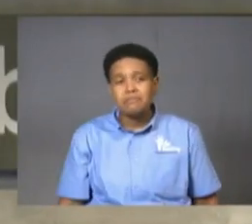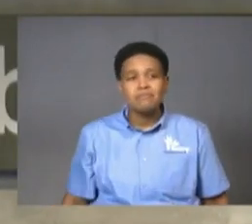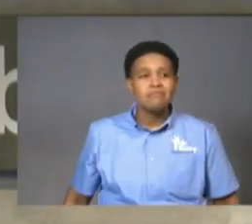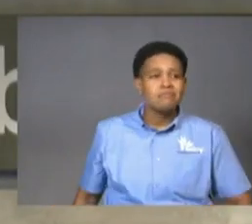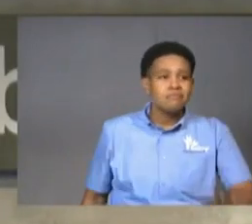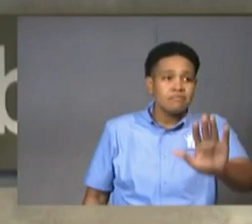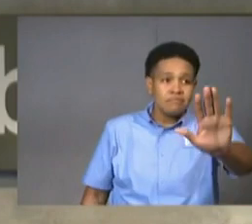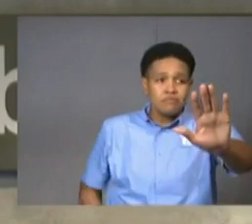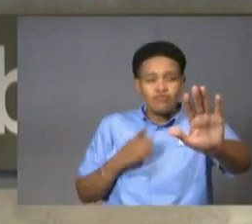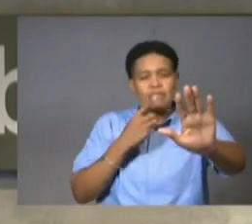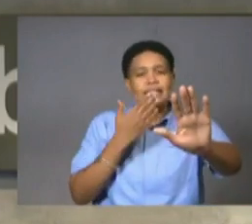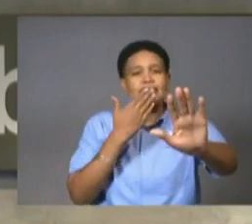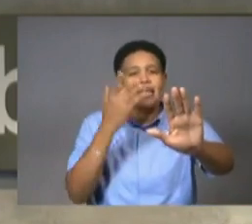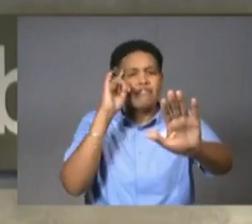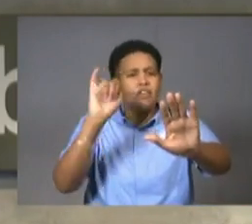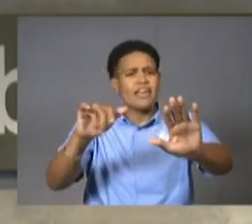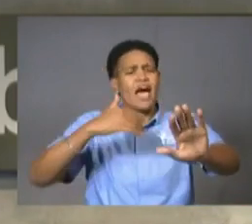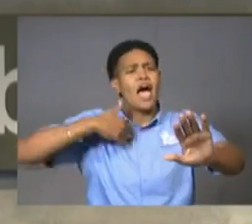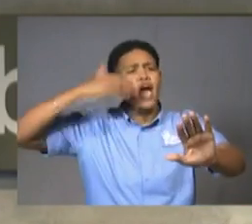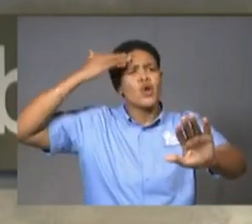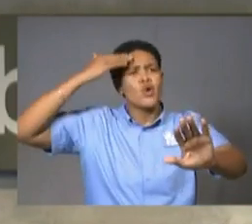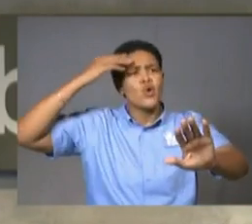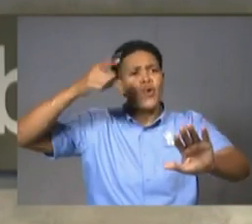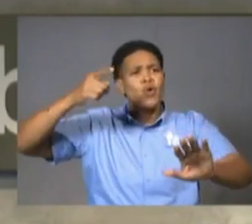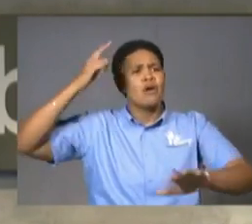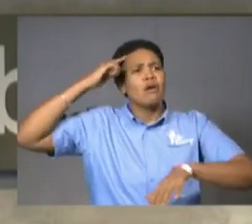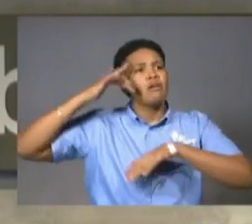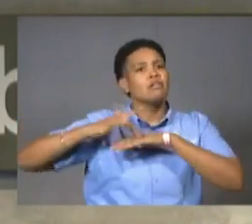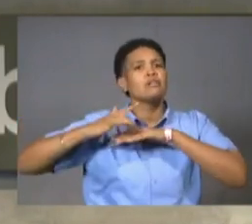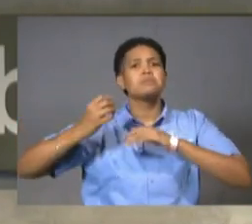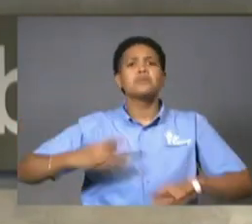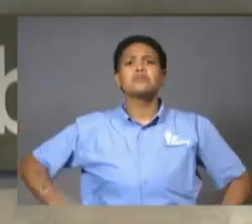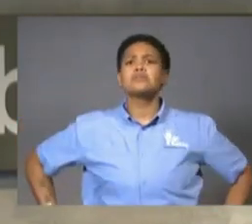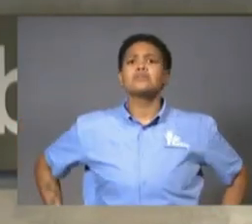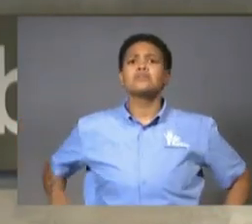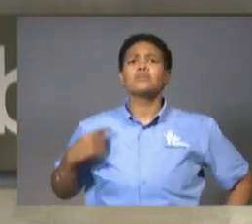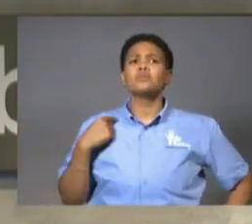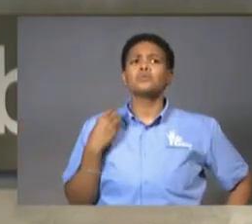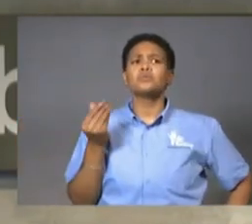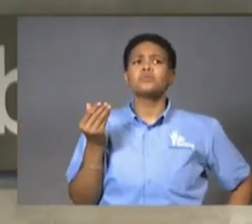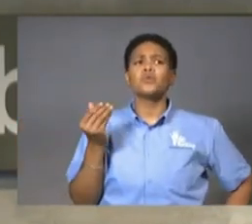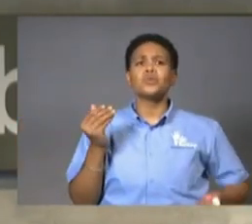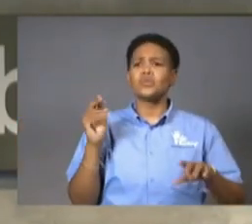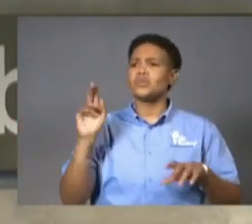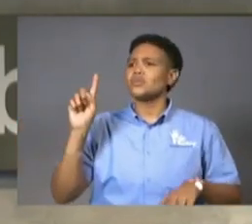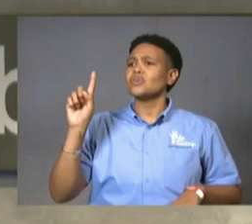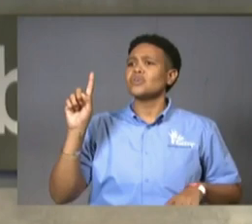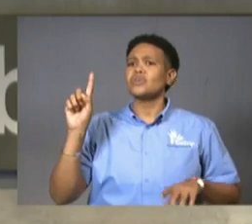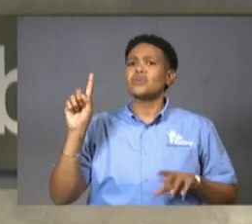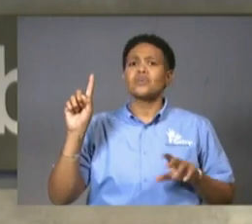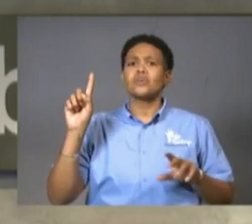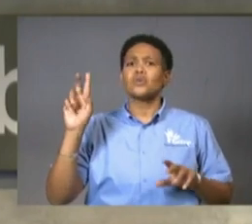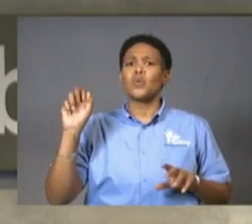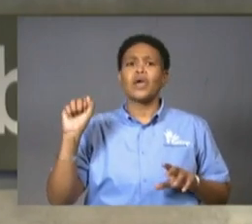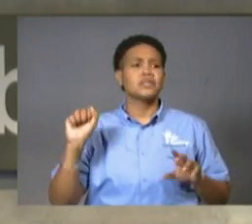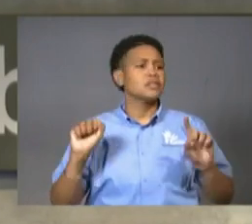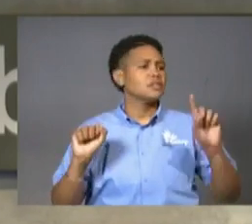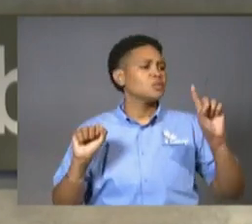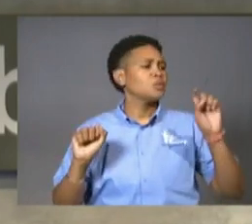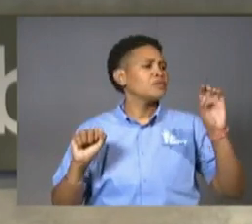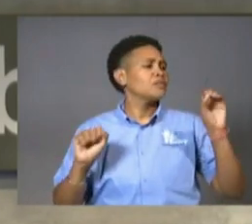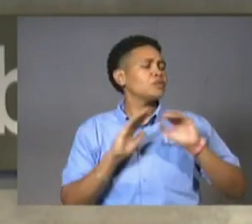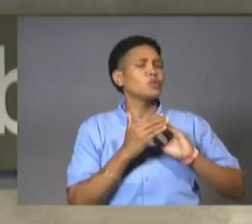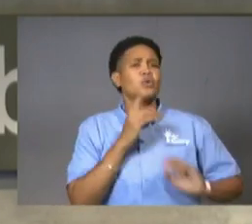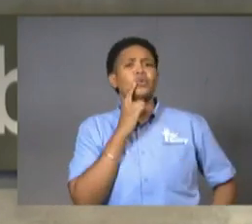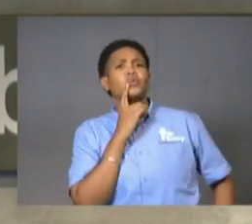Kalila, thank you for that question, because I know it's on the hearts and minds of many Jamaicans. The Jamaica Labour Party is committed